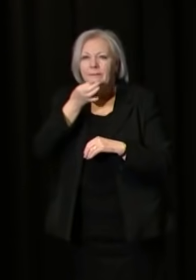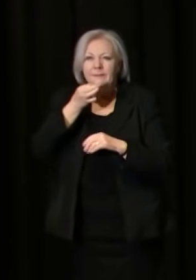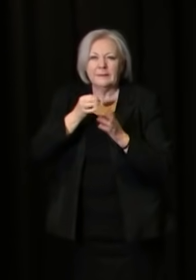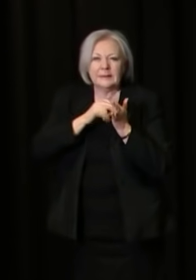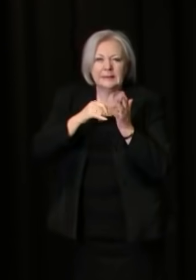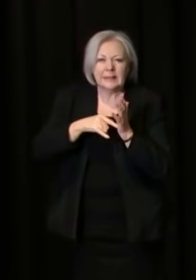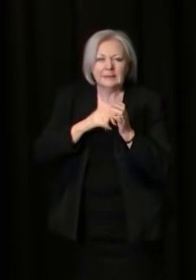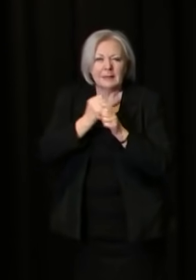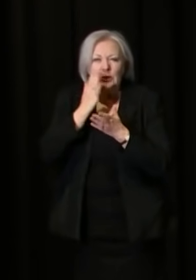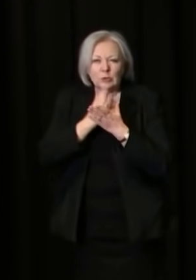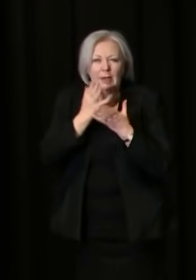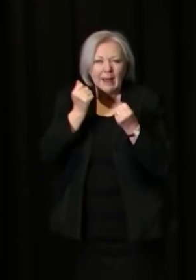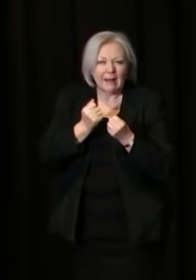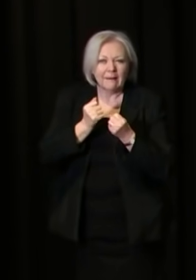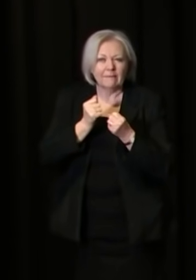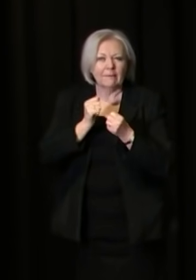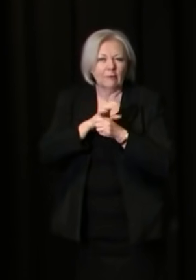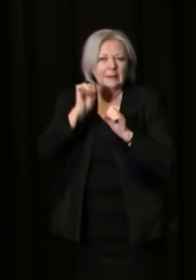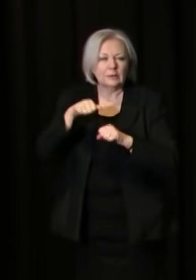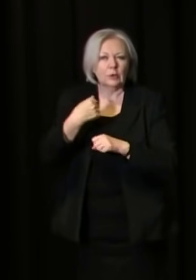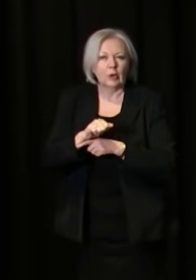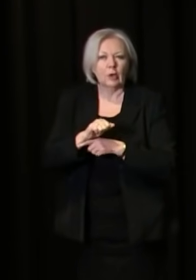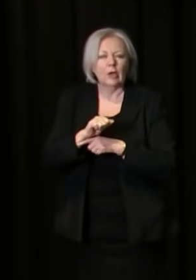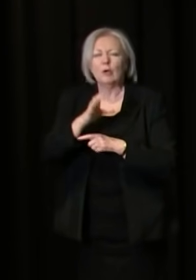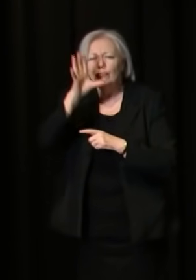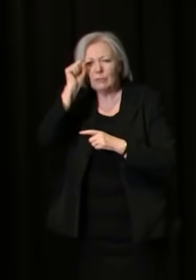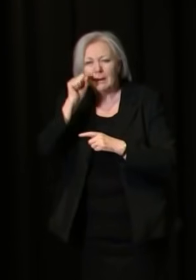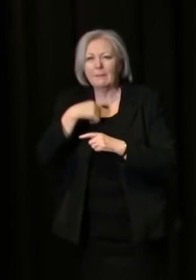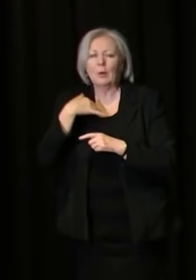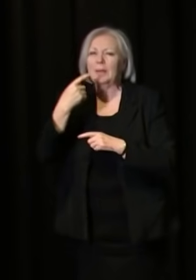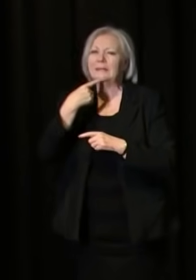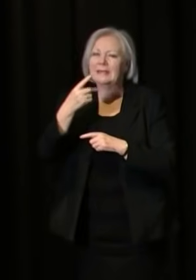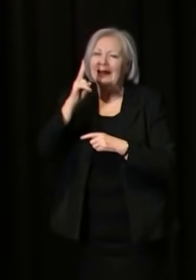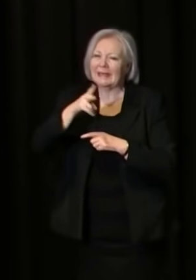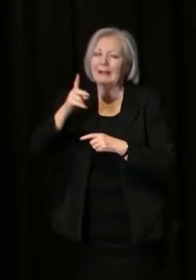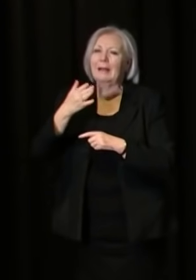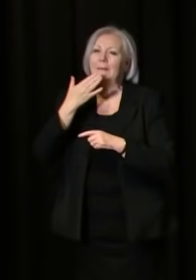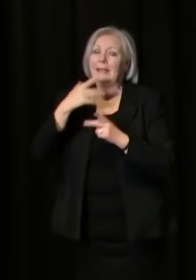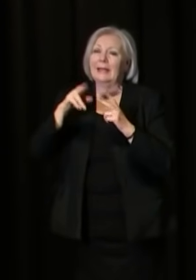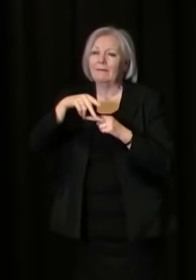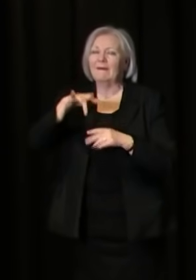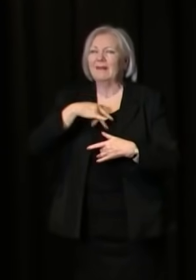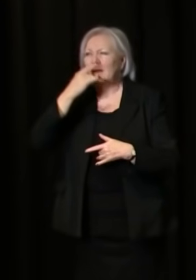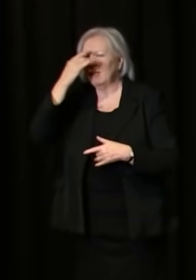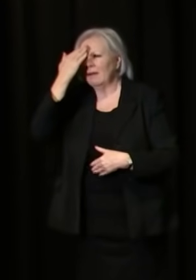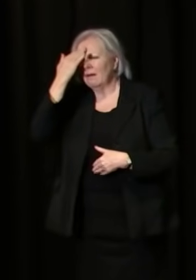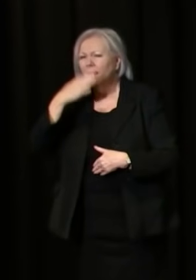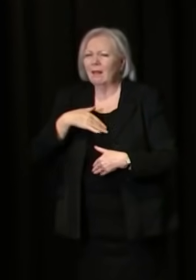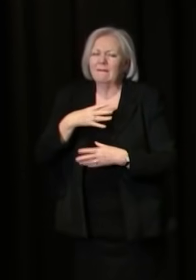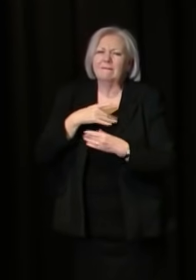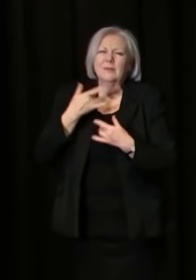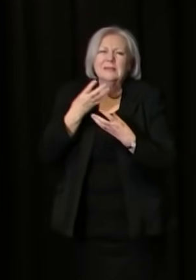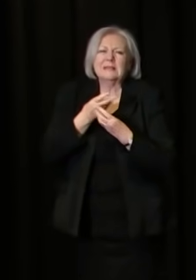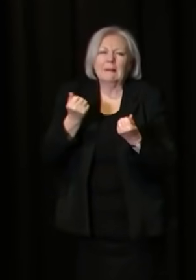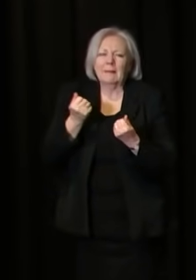So please, the message of if you think you've got even the slightest symptoms, even if you are fully vaccinated,